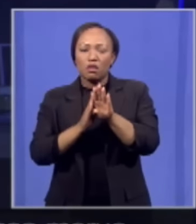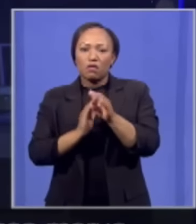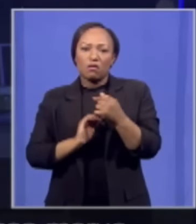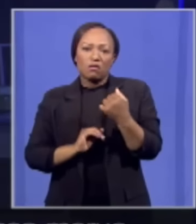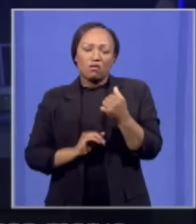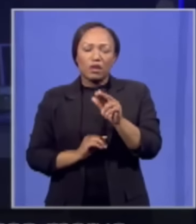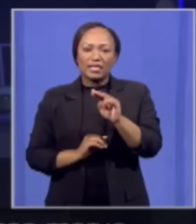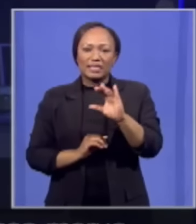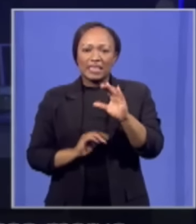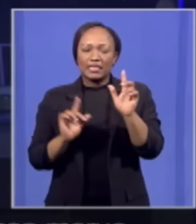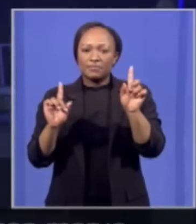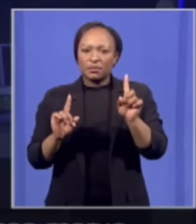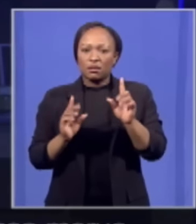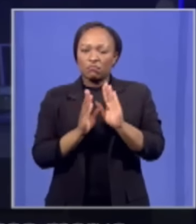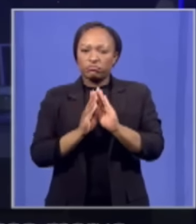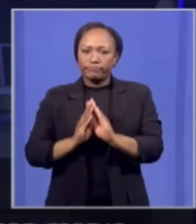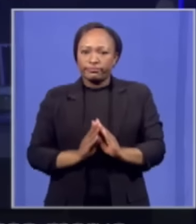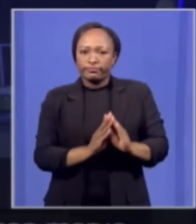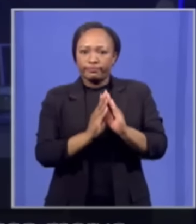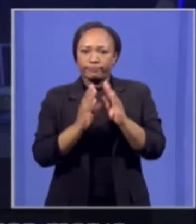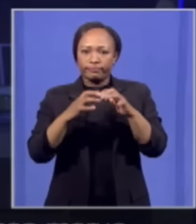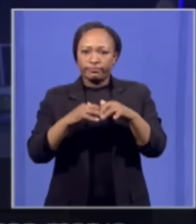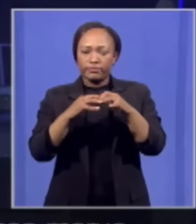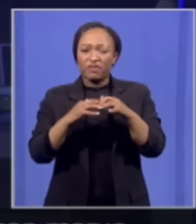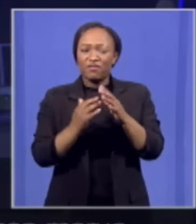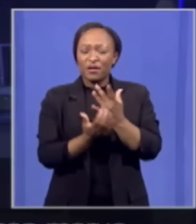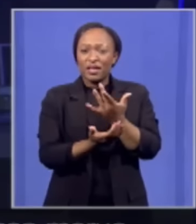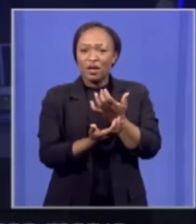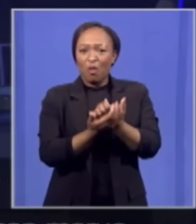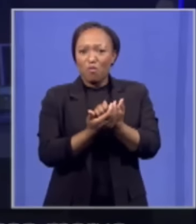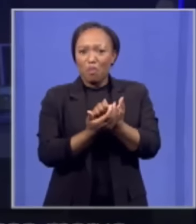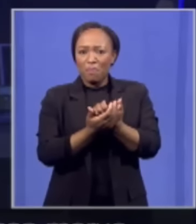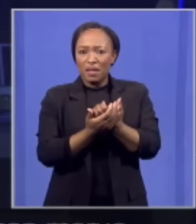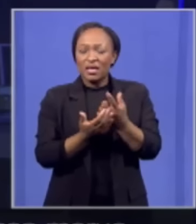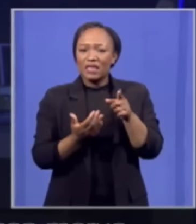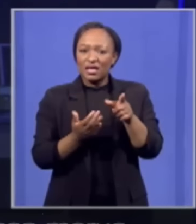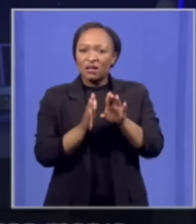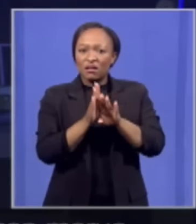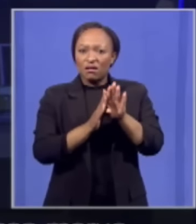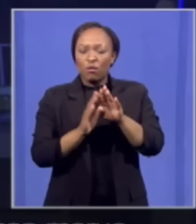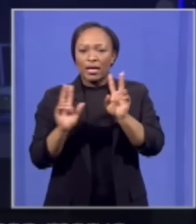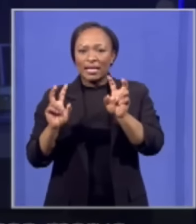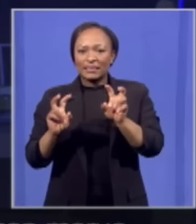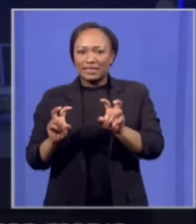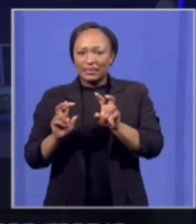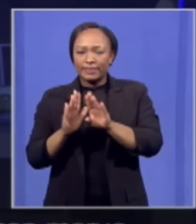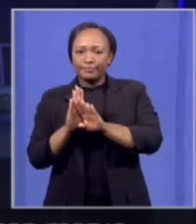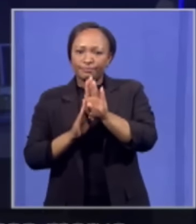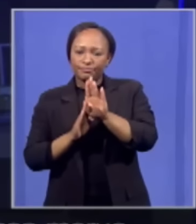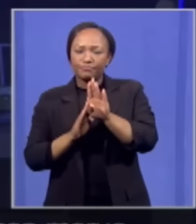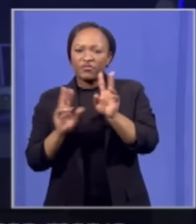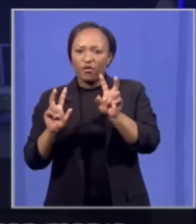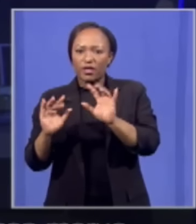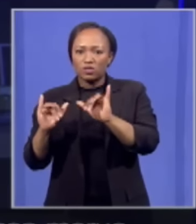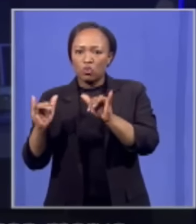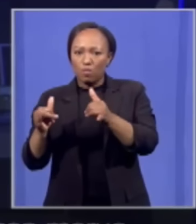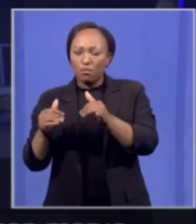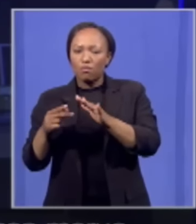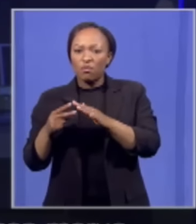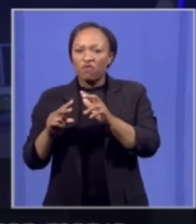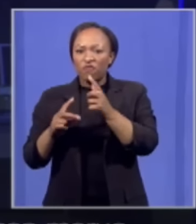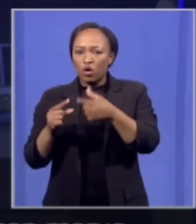ya phethahatso ho tla ka tharollo ya ho nyolla sekgahla sa phepelo ya motlakase meralong ya Eskom mmoho le ka tshebediso